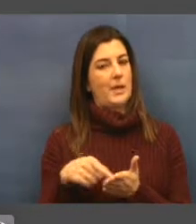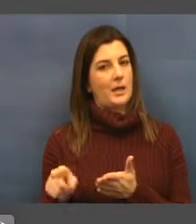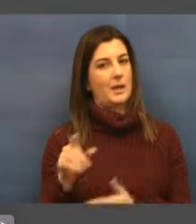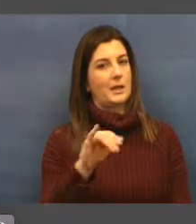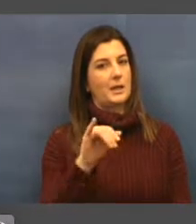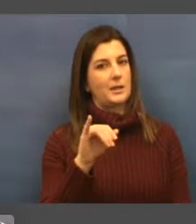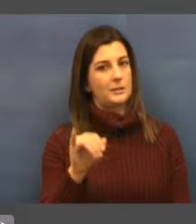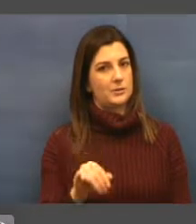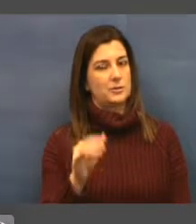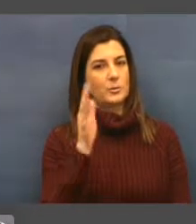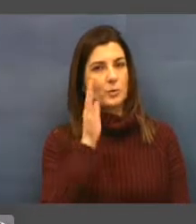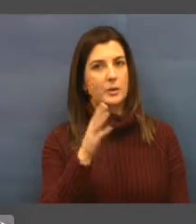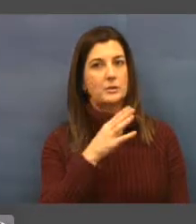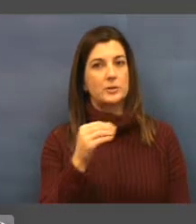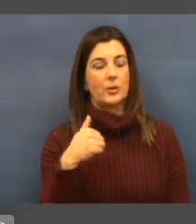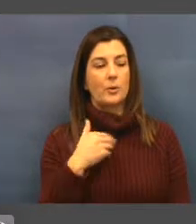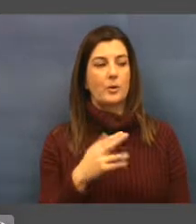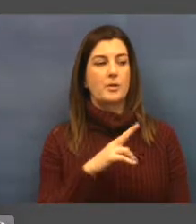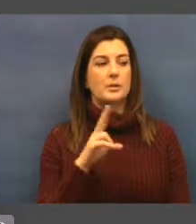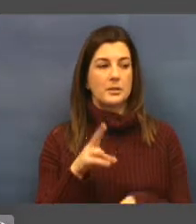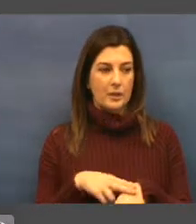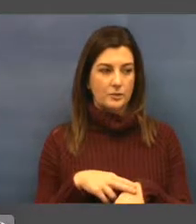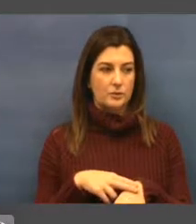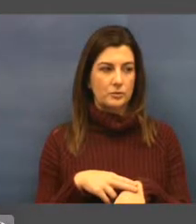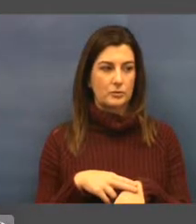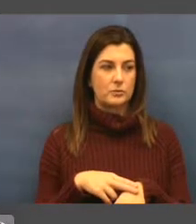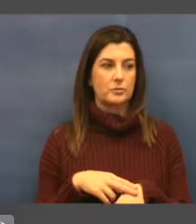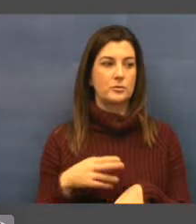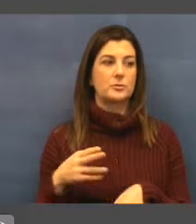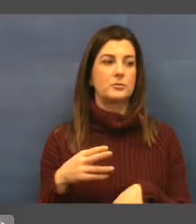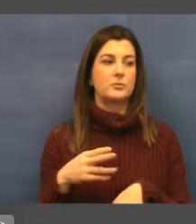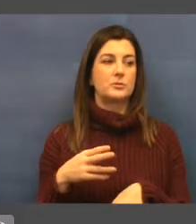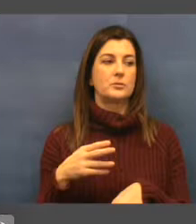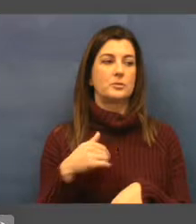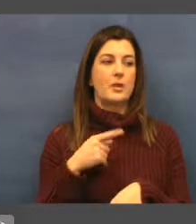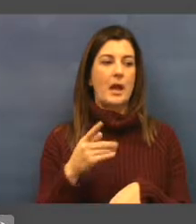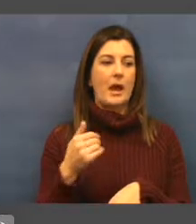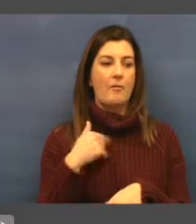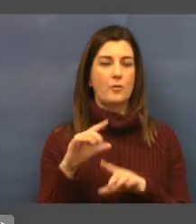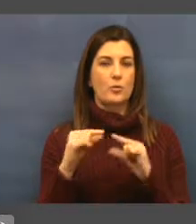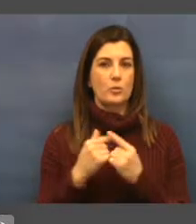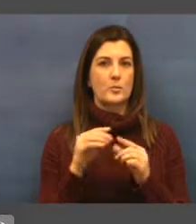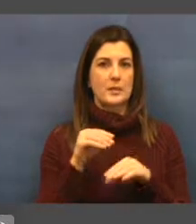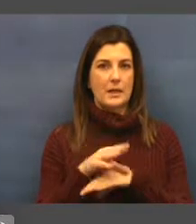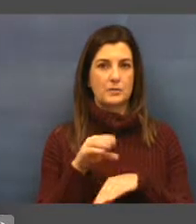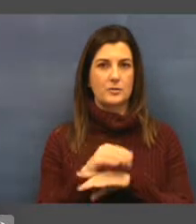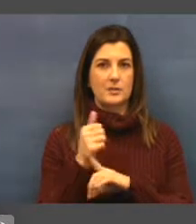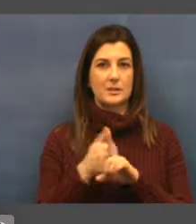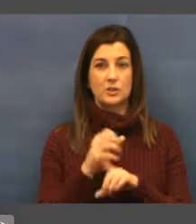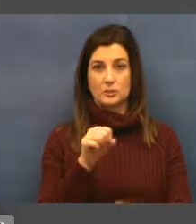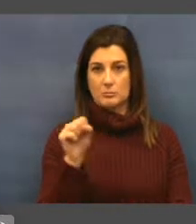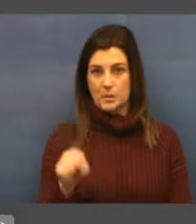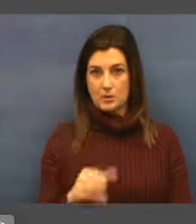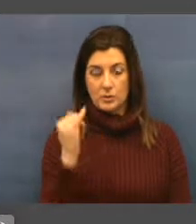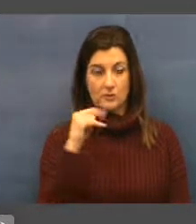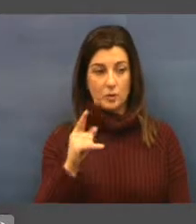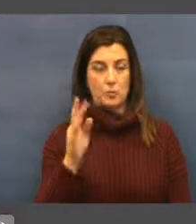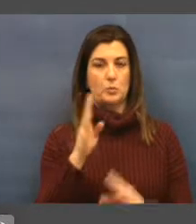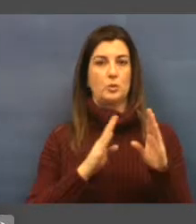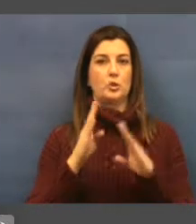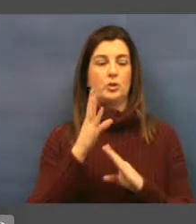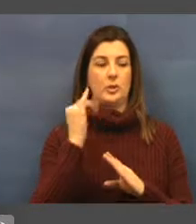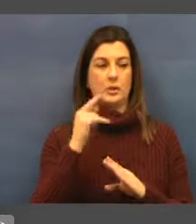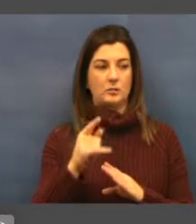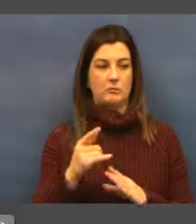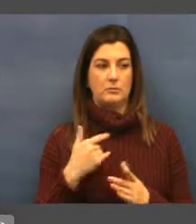does offer one-on-one loan repayment counseling and group sessions every semester. So if you're worried about that, if that's coming up for